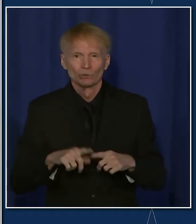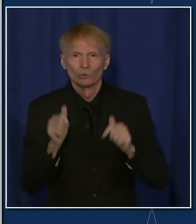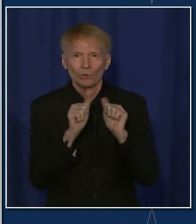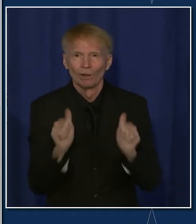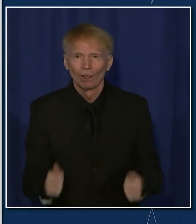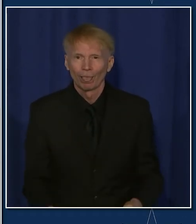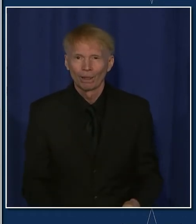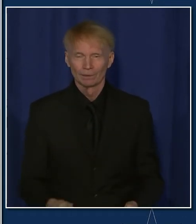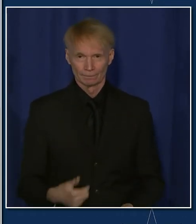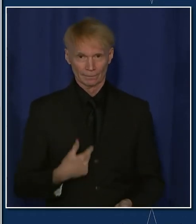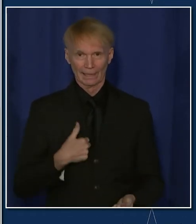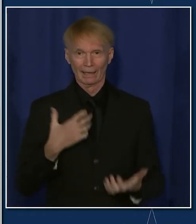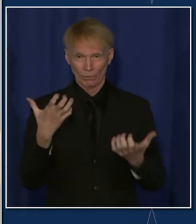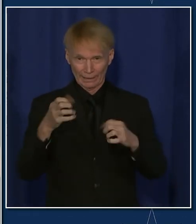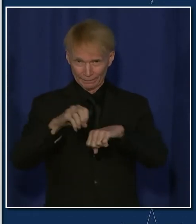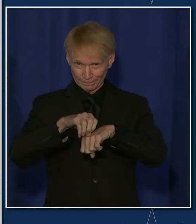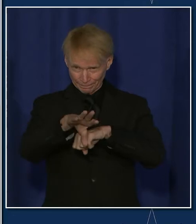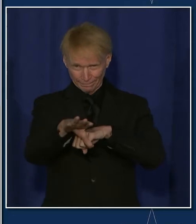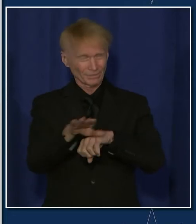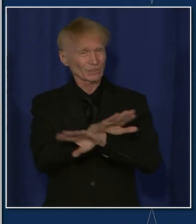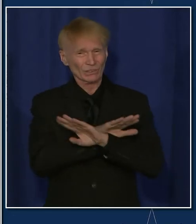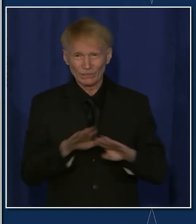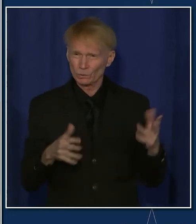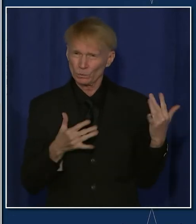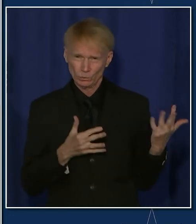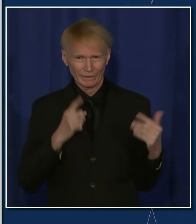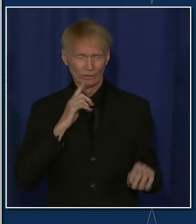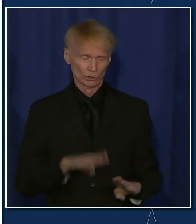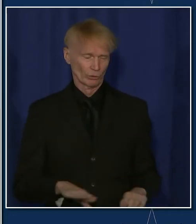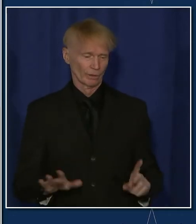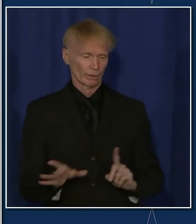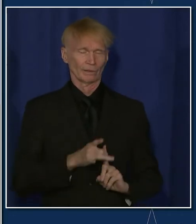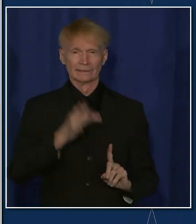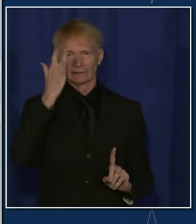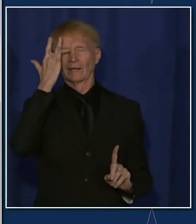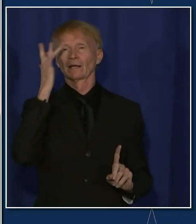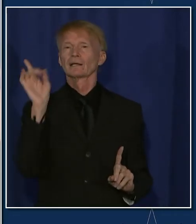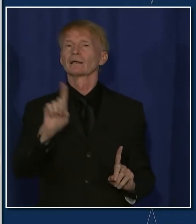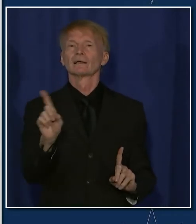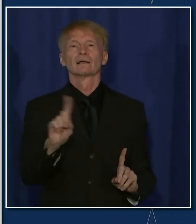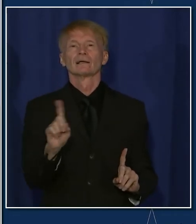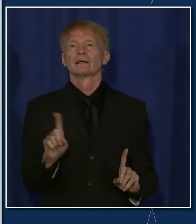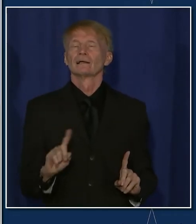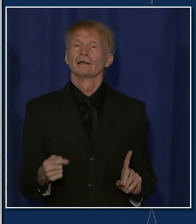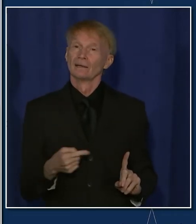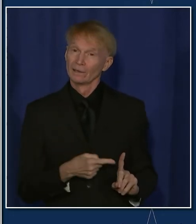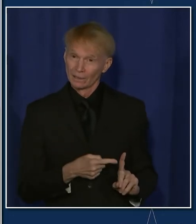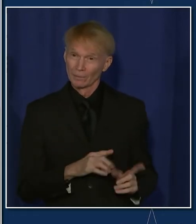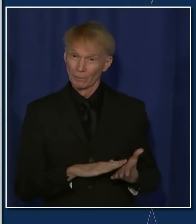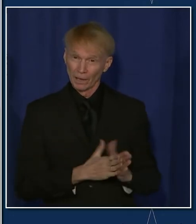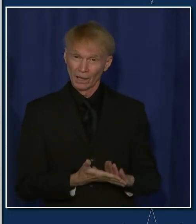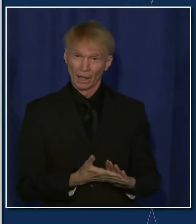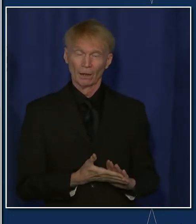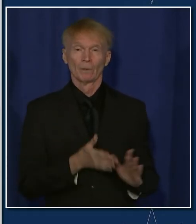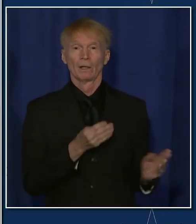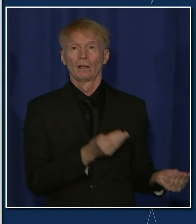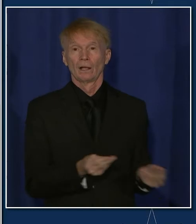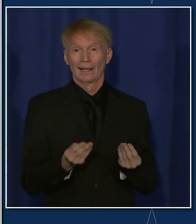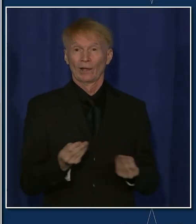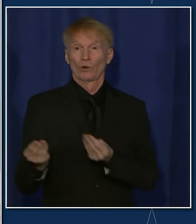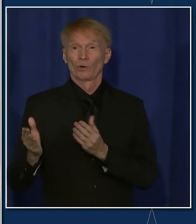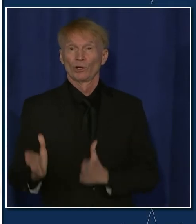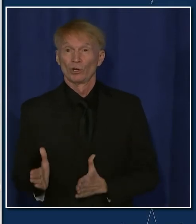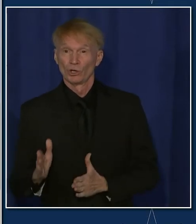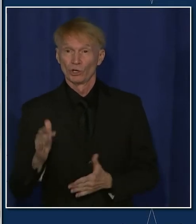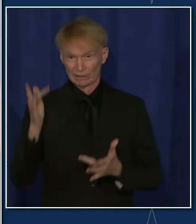understand. Don't wait for your child to get sick. Don't wait for your child to be a carrier of a disease that